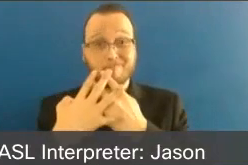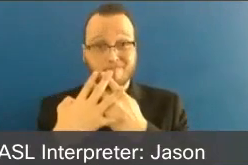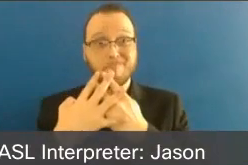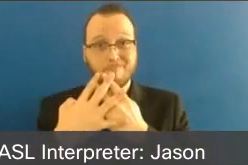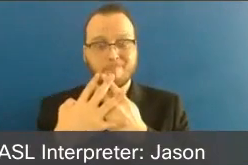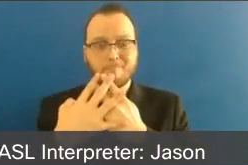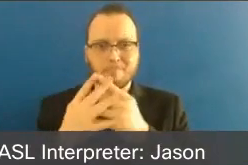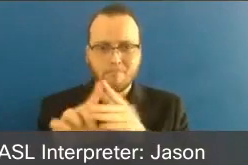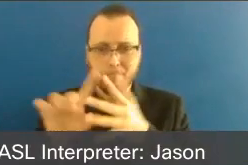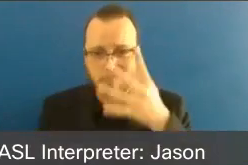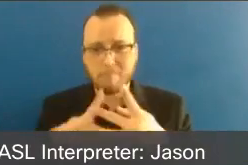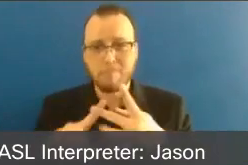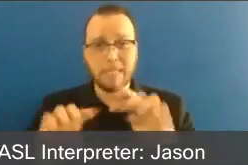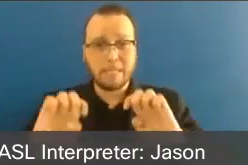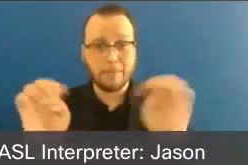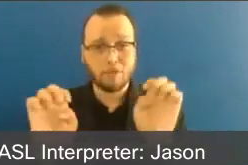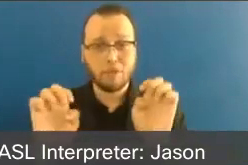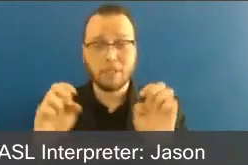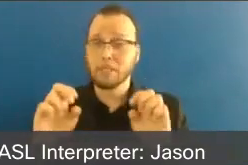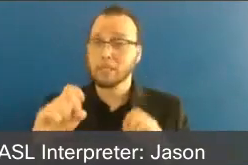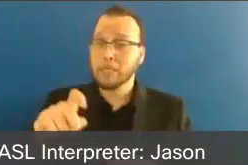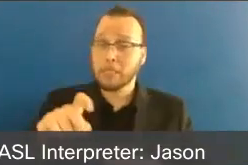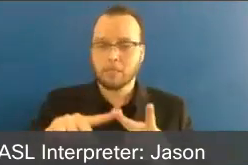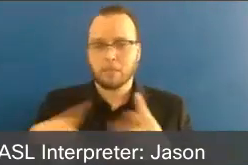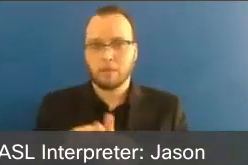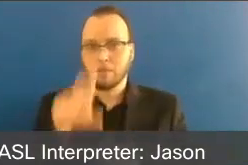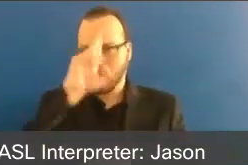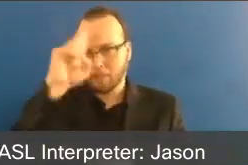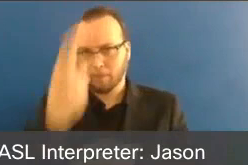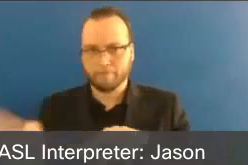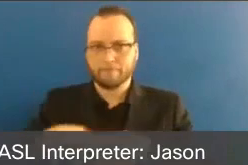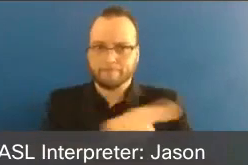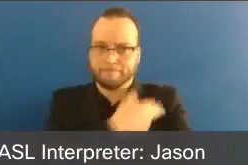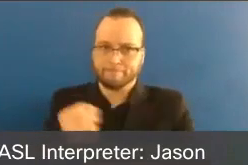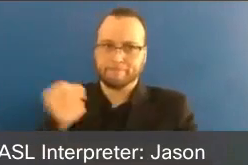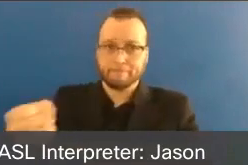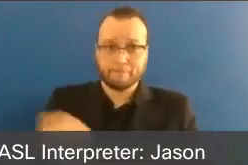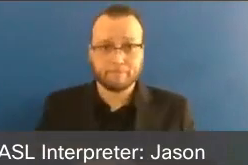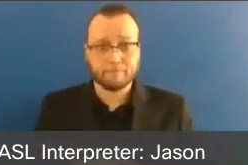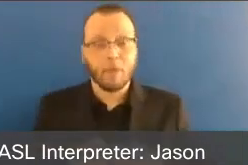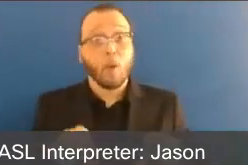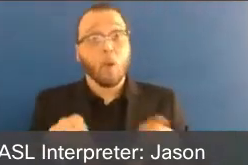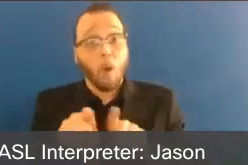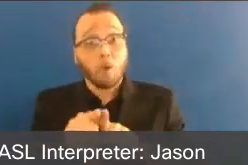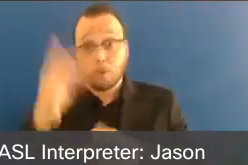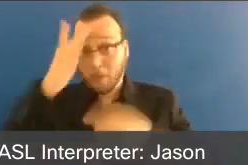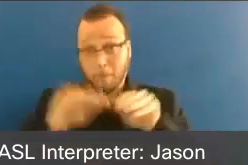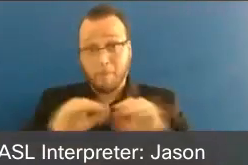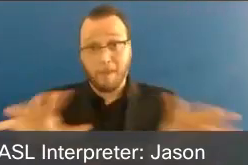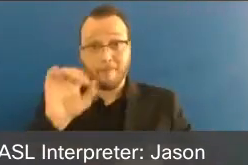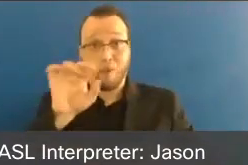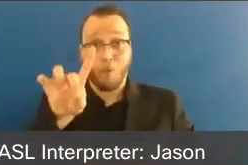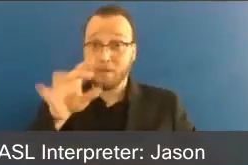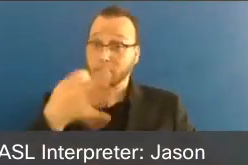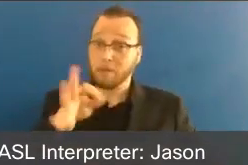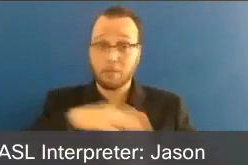department use, and hospitalization. In addition to this, the pandemic of COVID-19 stopped our way of life as we